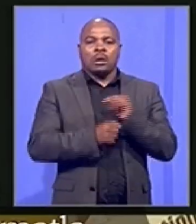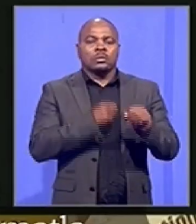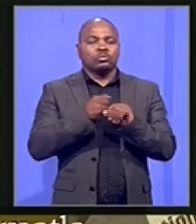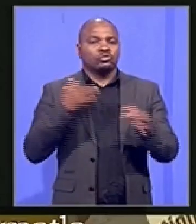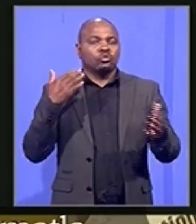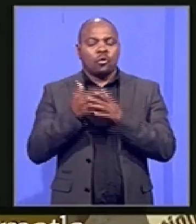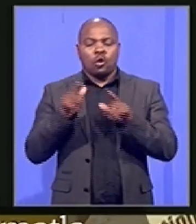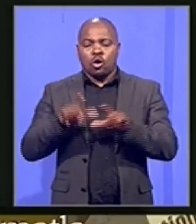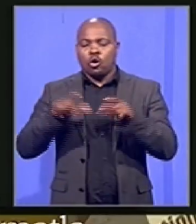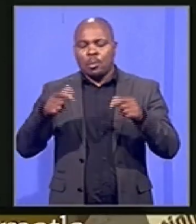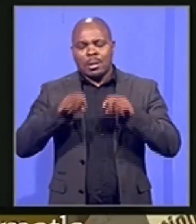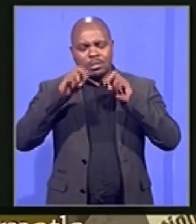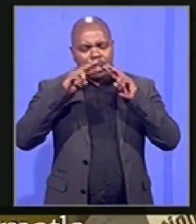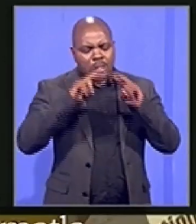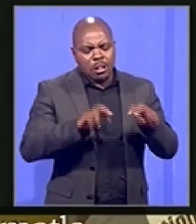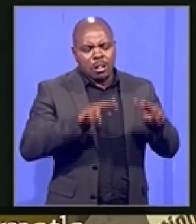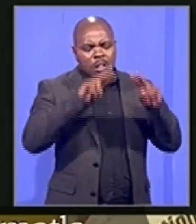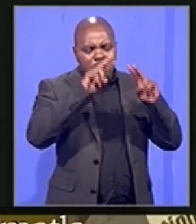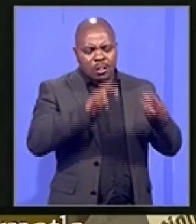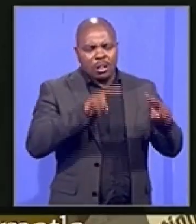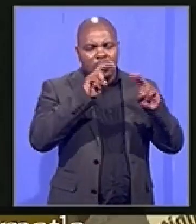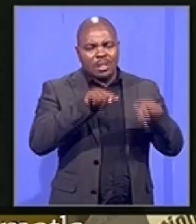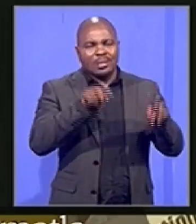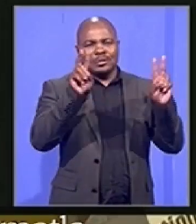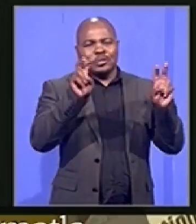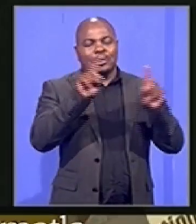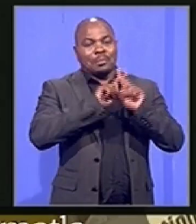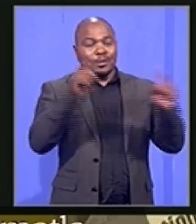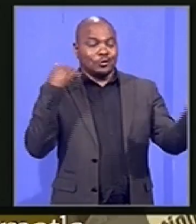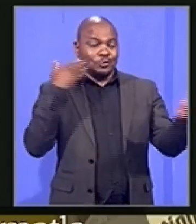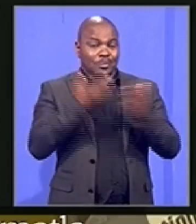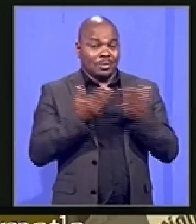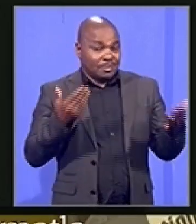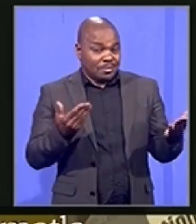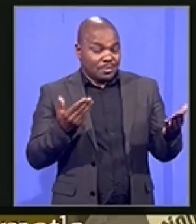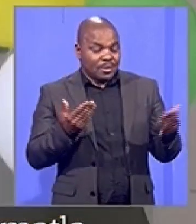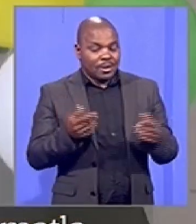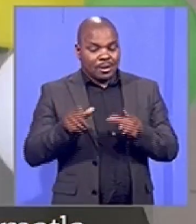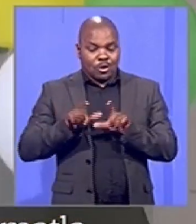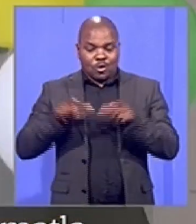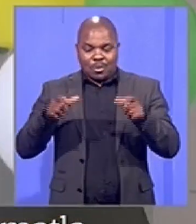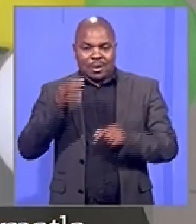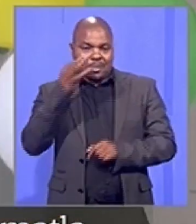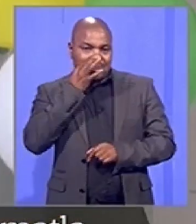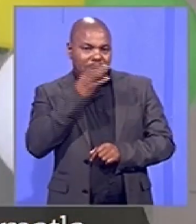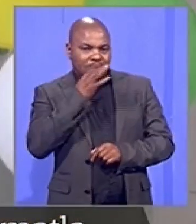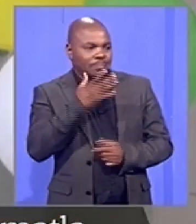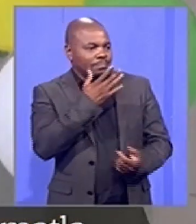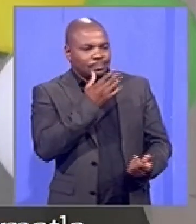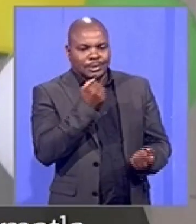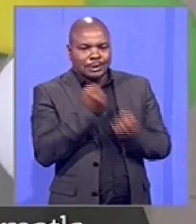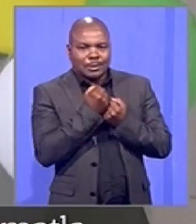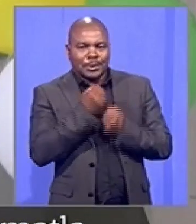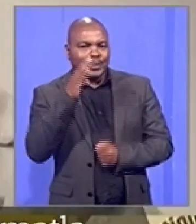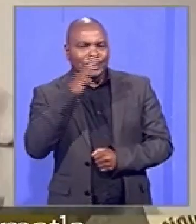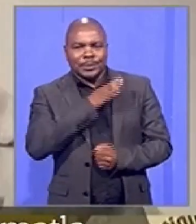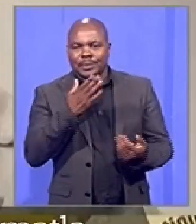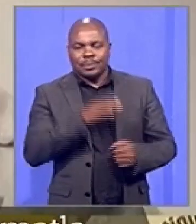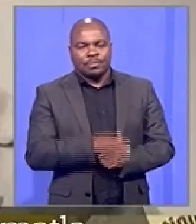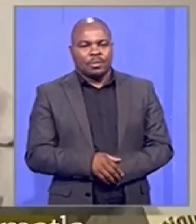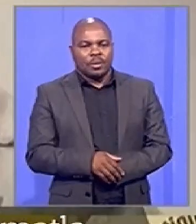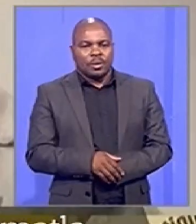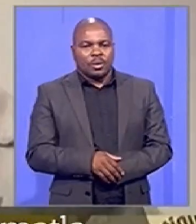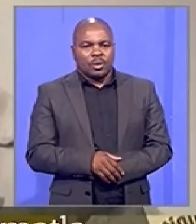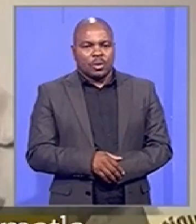jwale komiti ntse e fuputsa diqoso tsena empa ho fihlela ha jwale e re ha ena tshehetso mabapi le tshebetso ya kgwebo. We